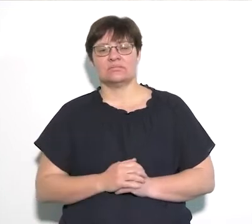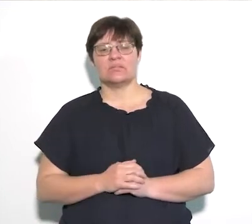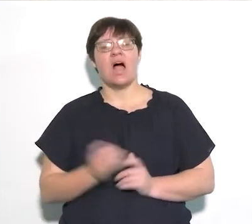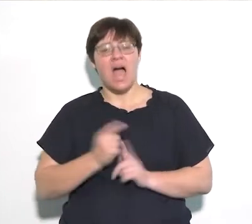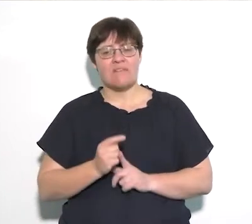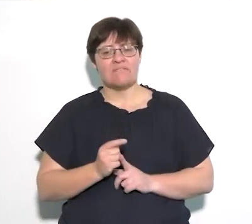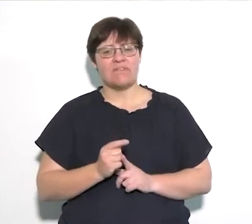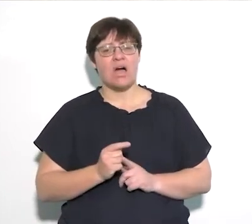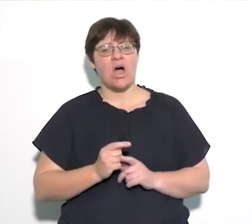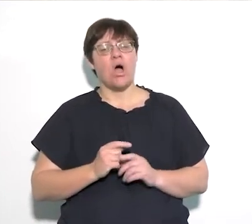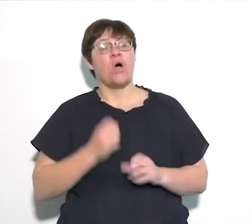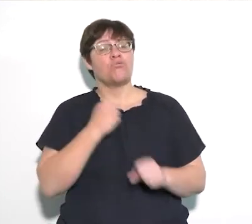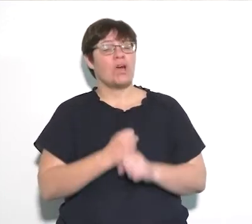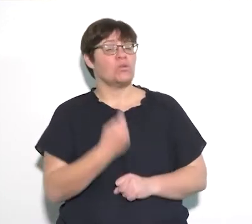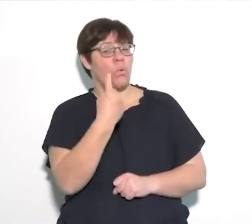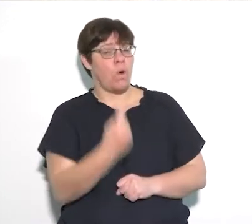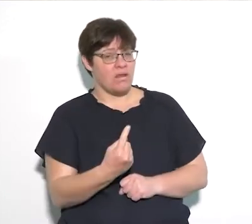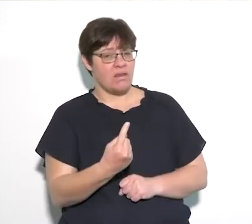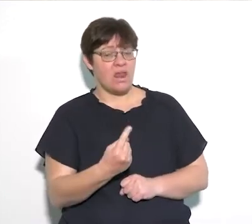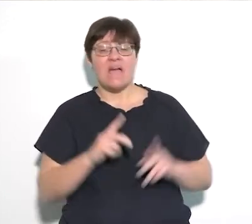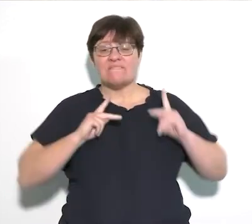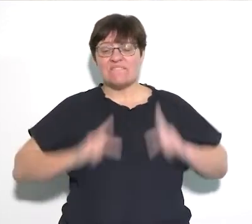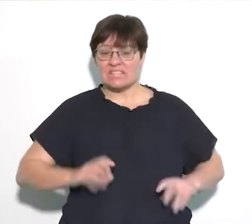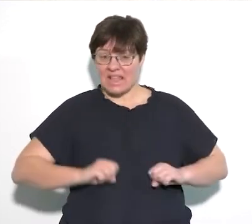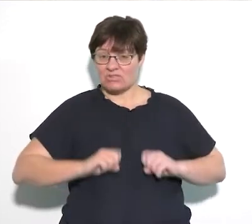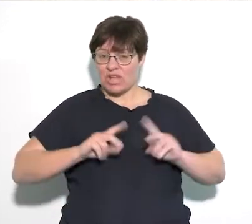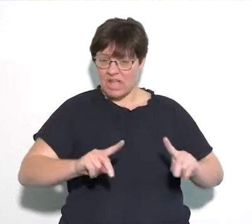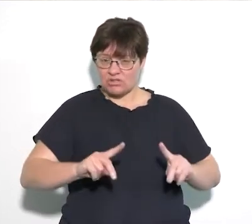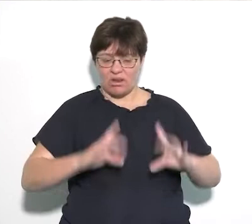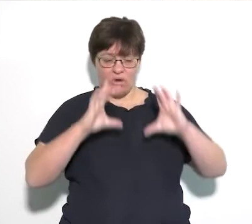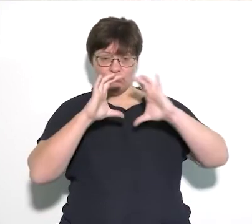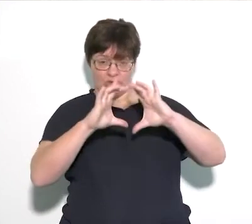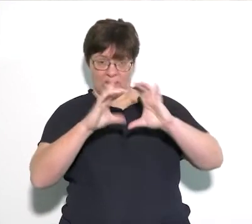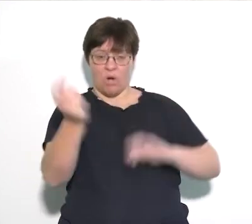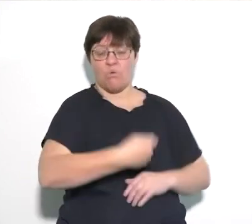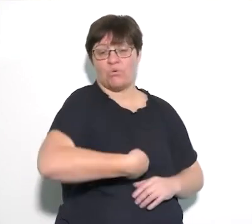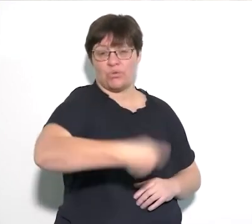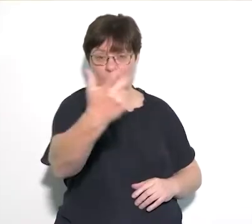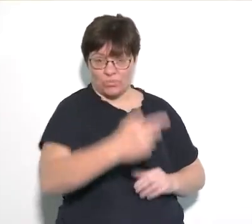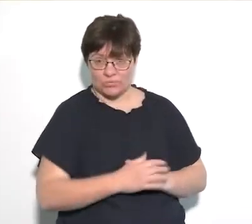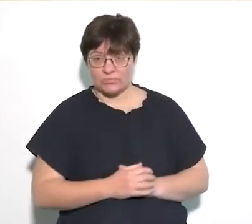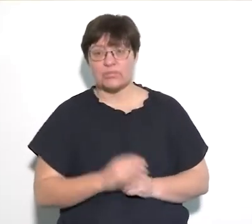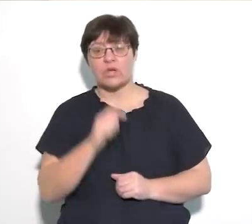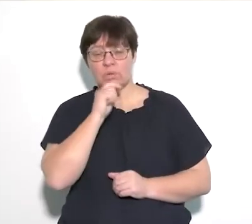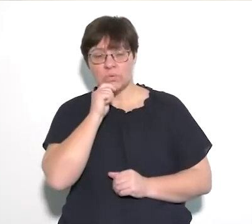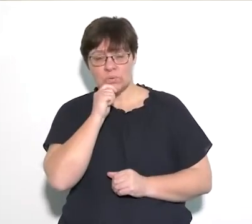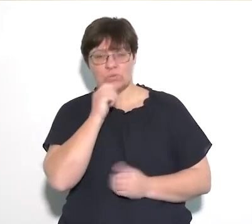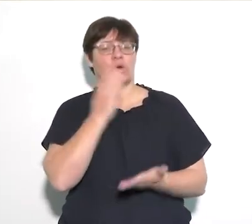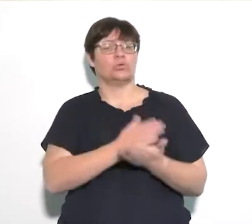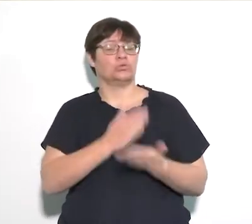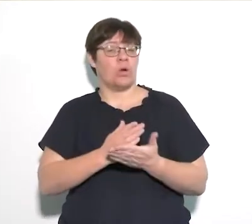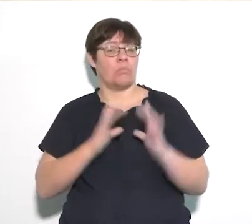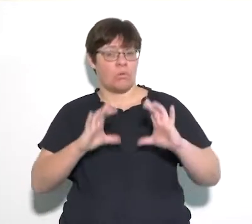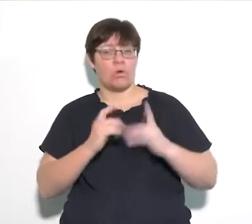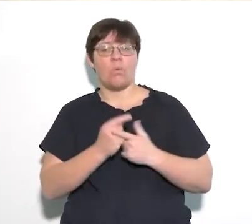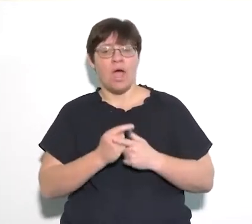of throwing rings for grade 1s to use in physical education. I'm using a chopping board because